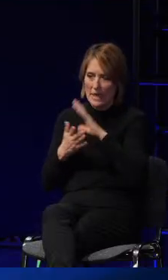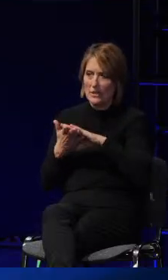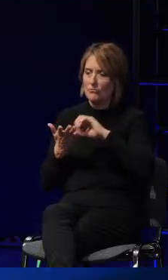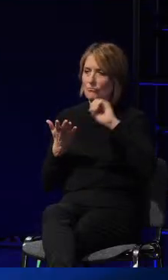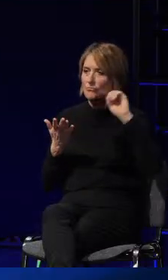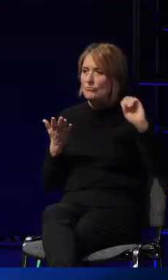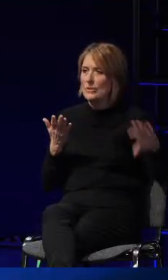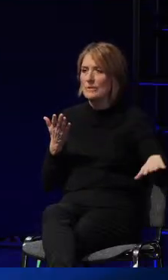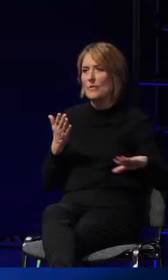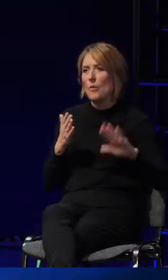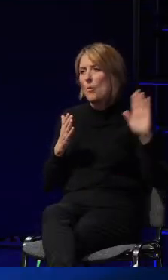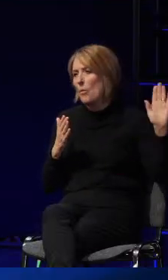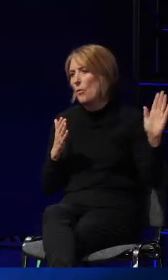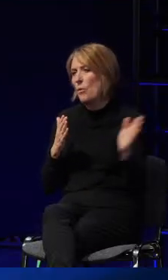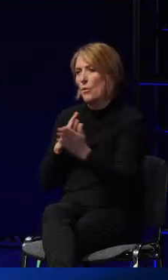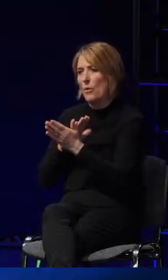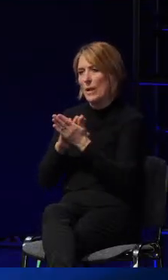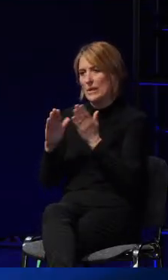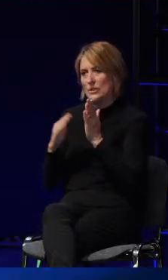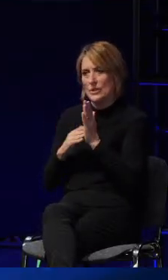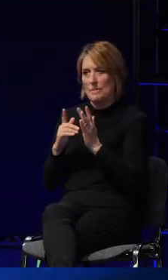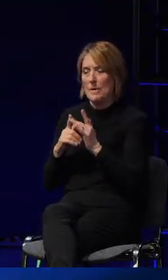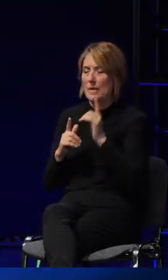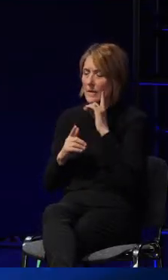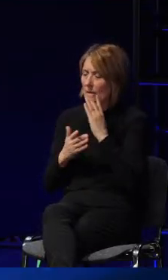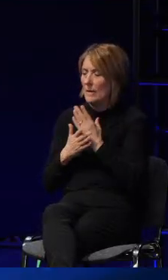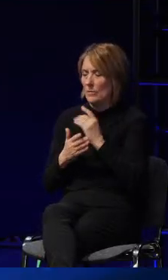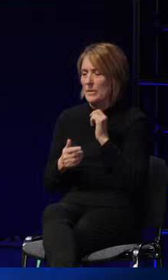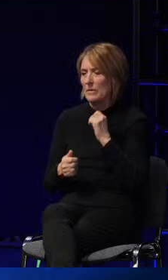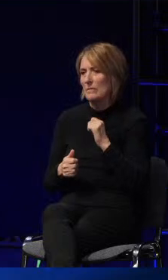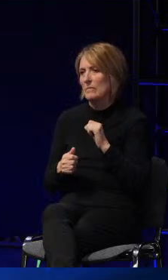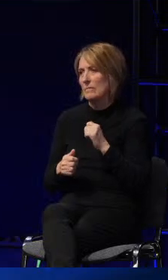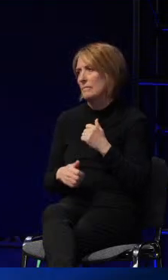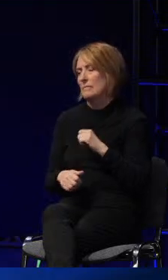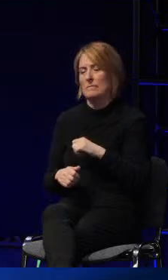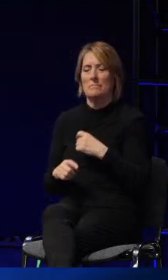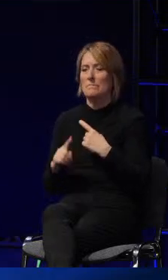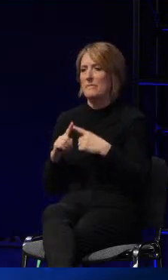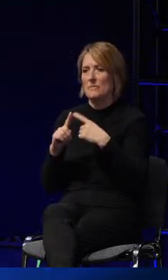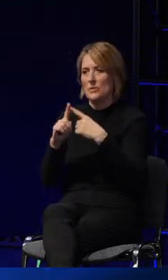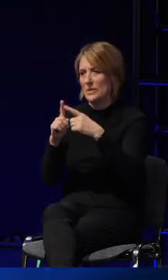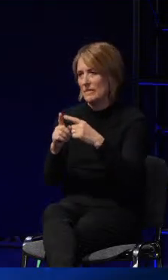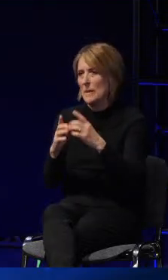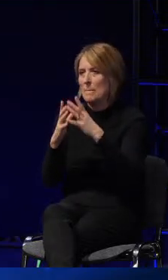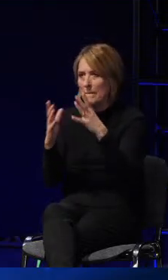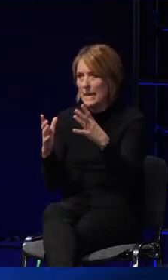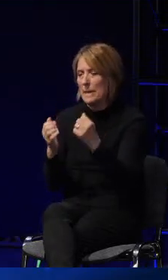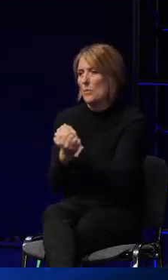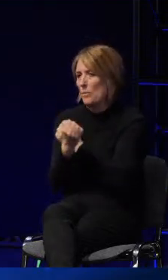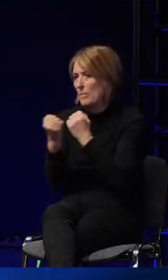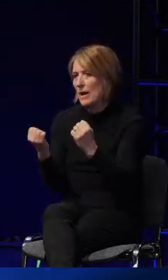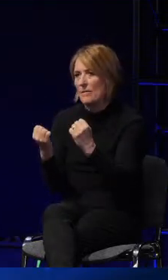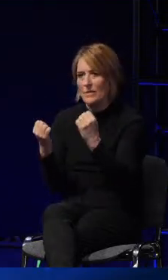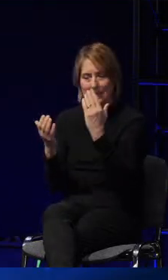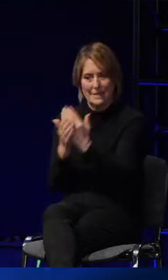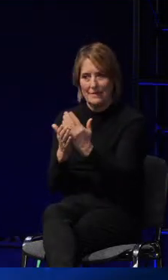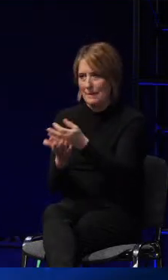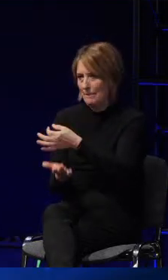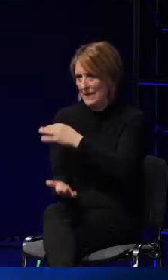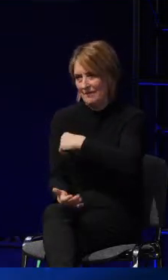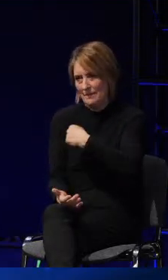then I think that's gonna be a positive move. So yeah, bigger, more powerful. That's gonna definitely benefit